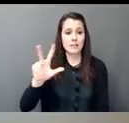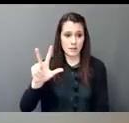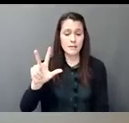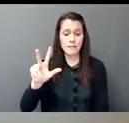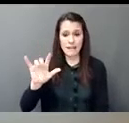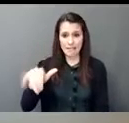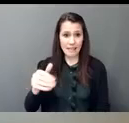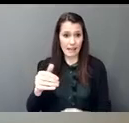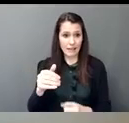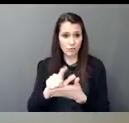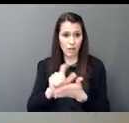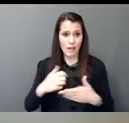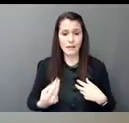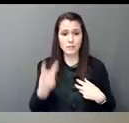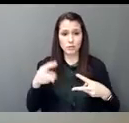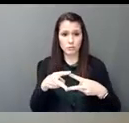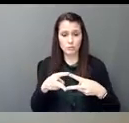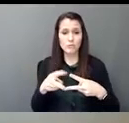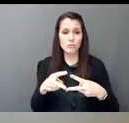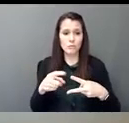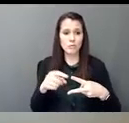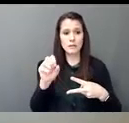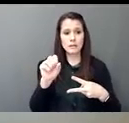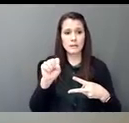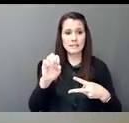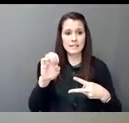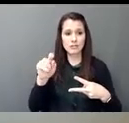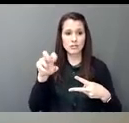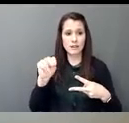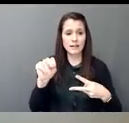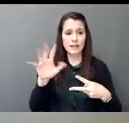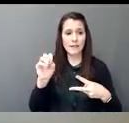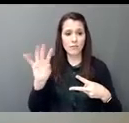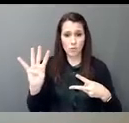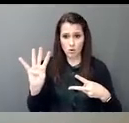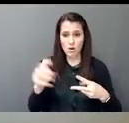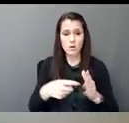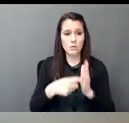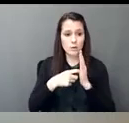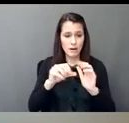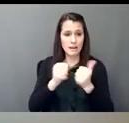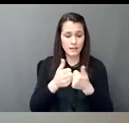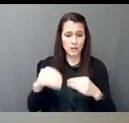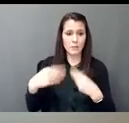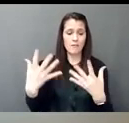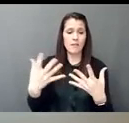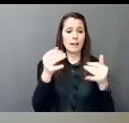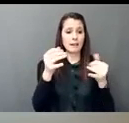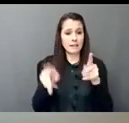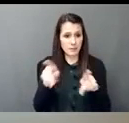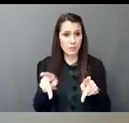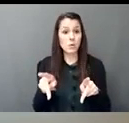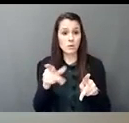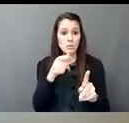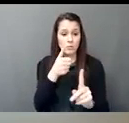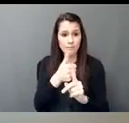two sections that we refer to. Section 504, which requires agencies to provide individuals with disabilities an